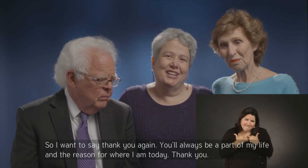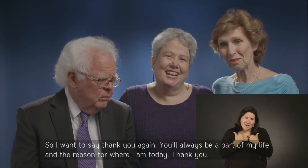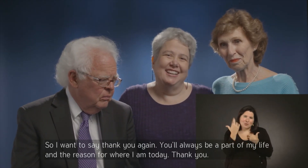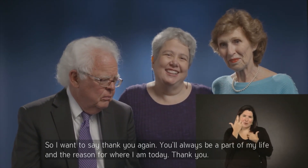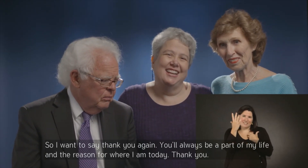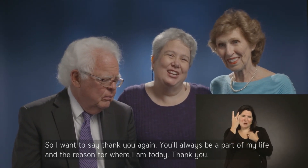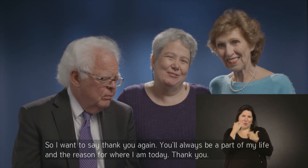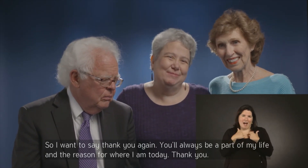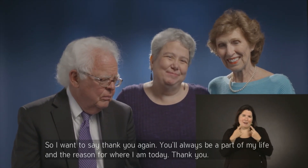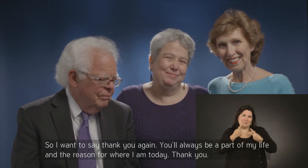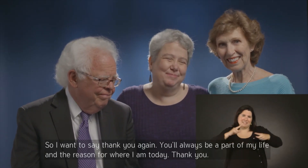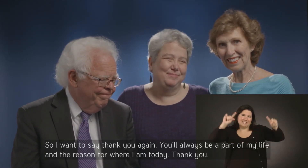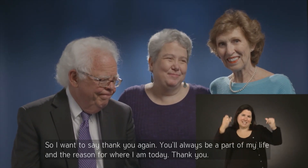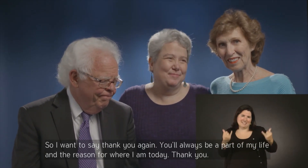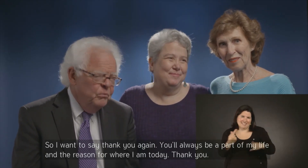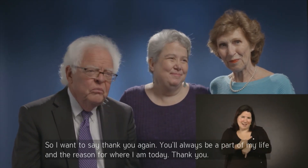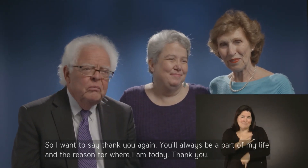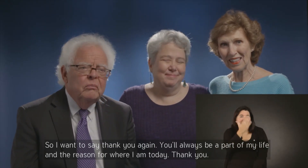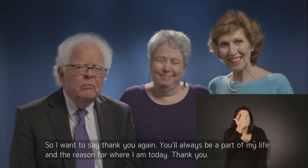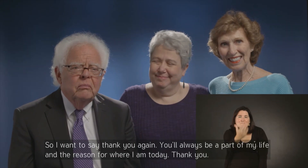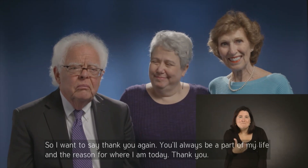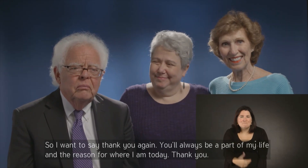am today. Thank you.